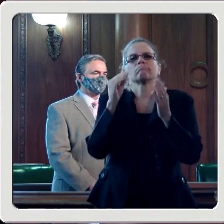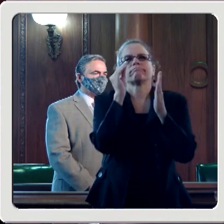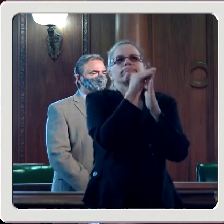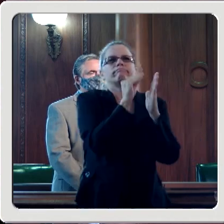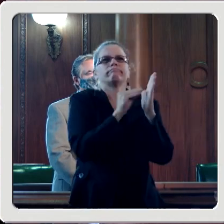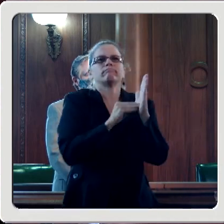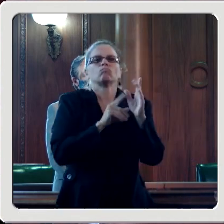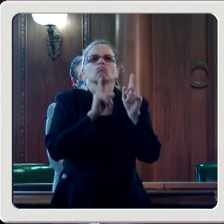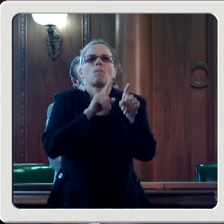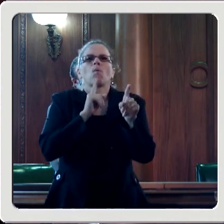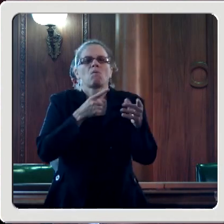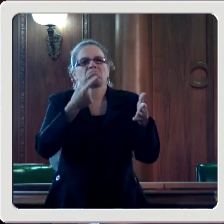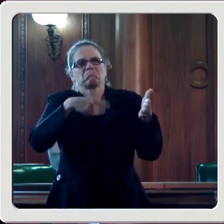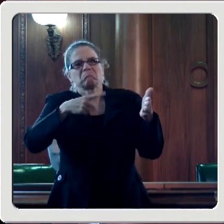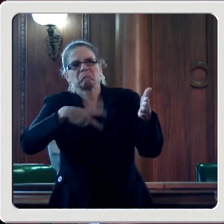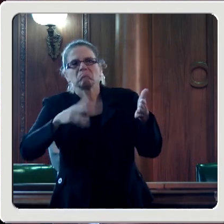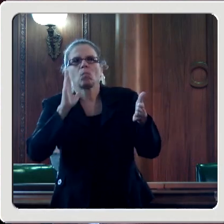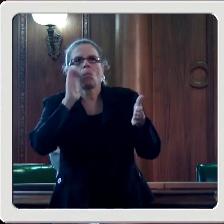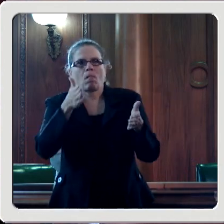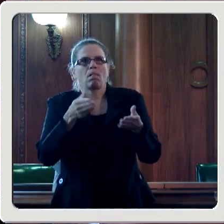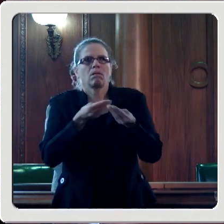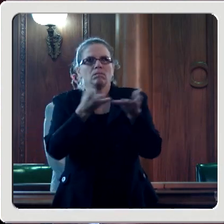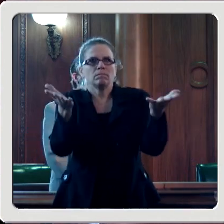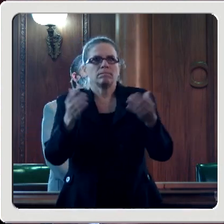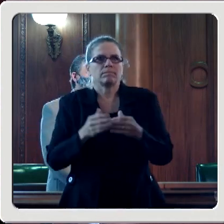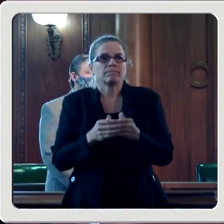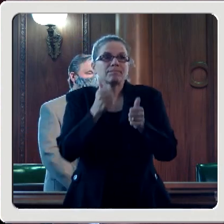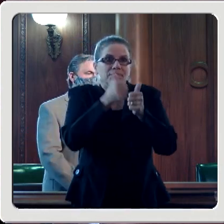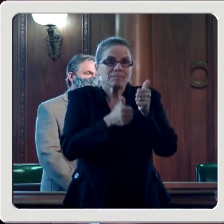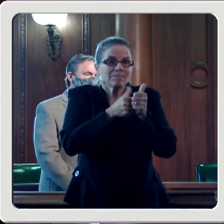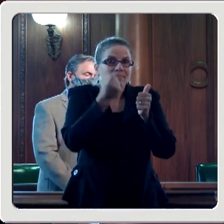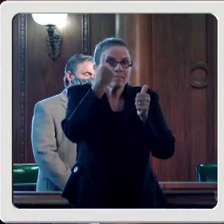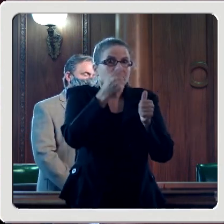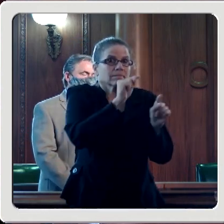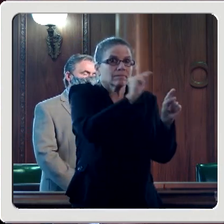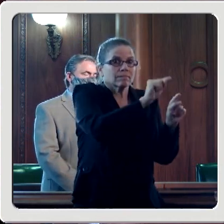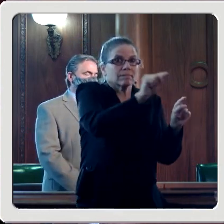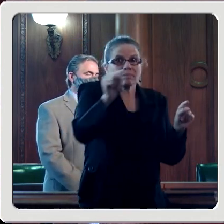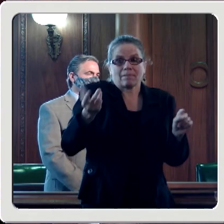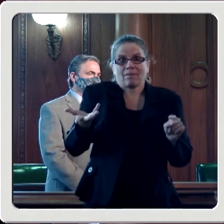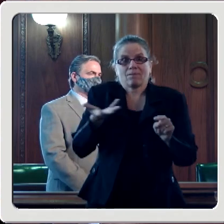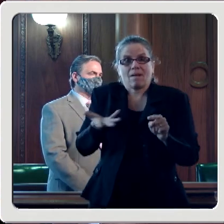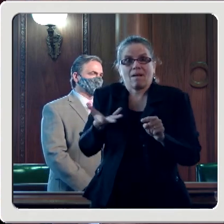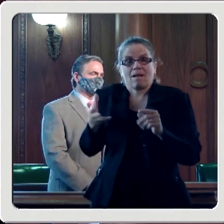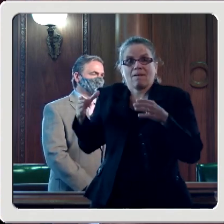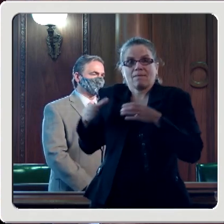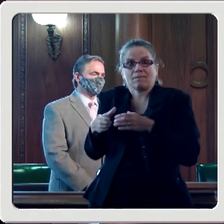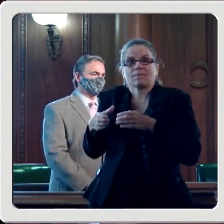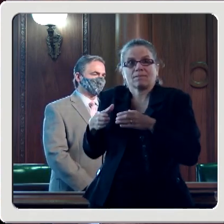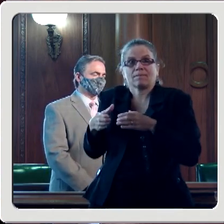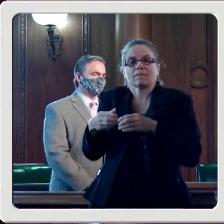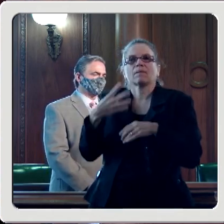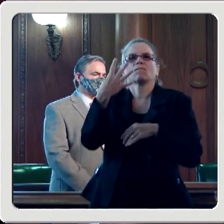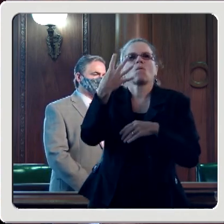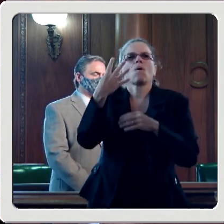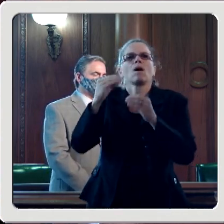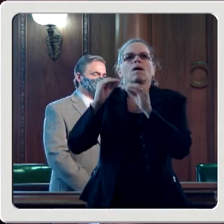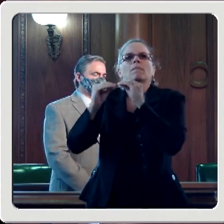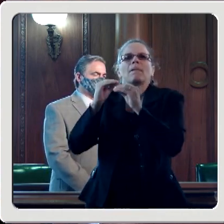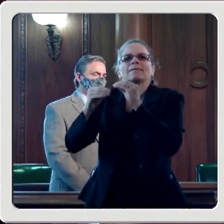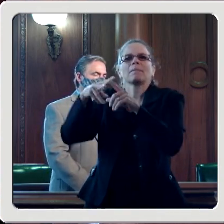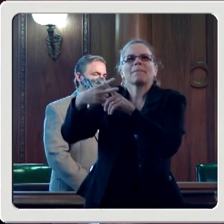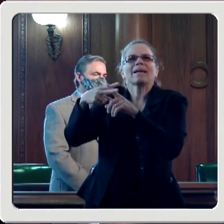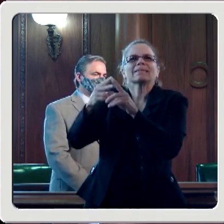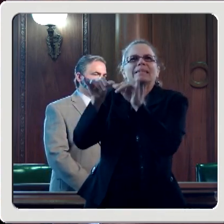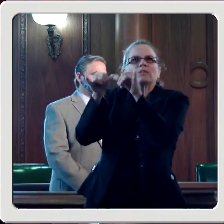information. So they're going through the buildings. It's a team of 5. There's 4 mechanical engineers, and they are taking the information